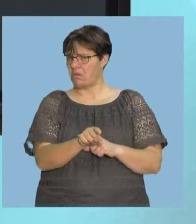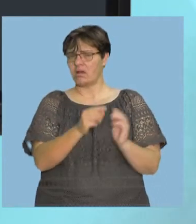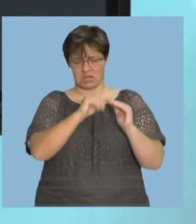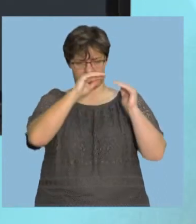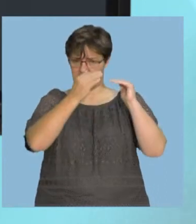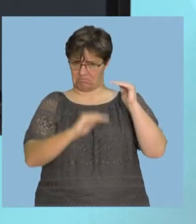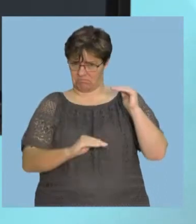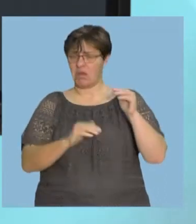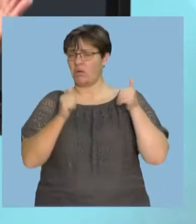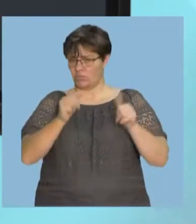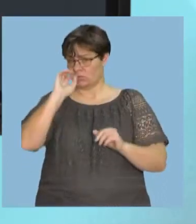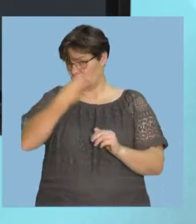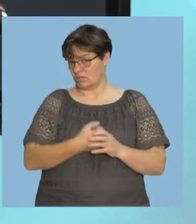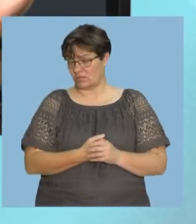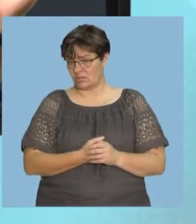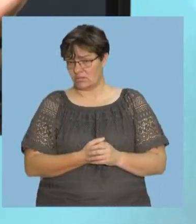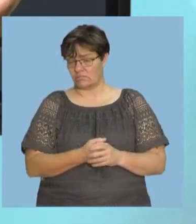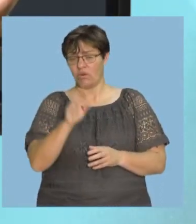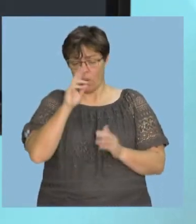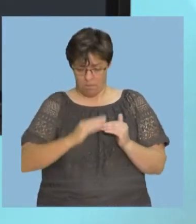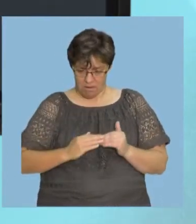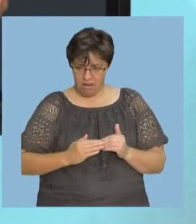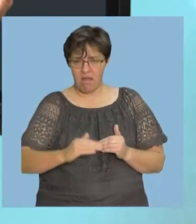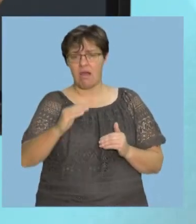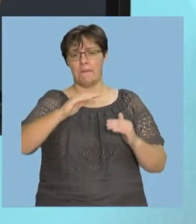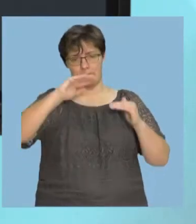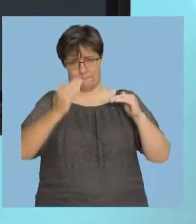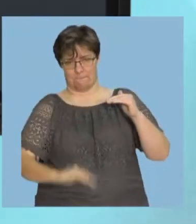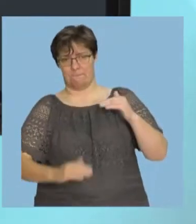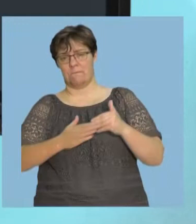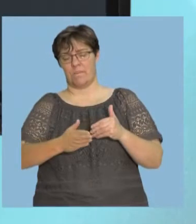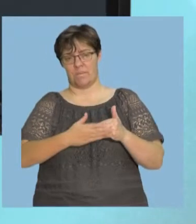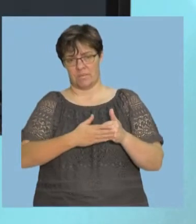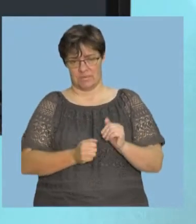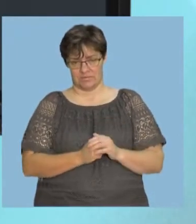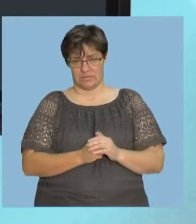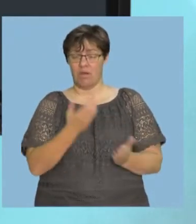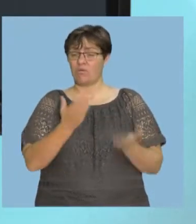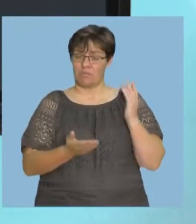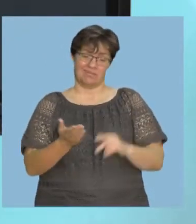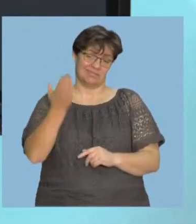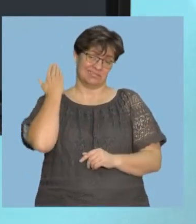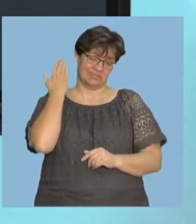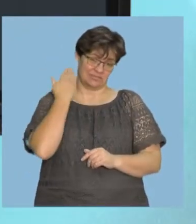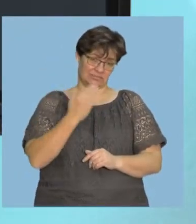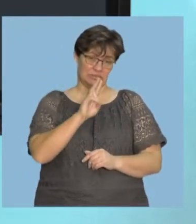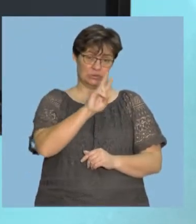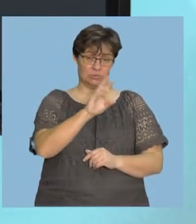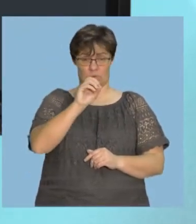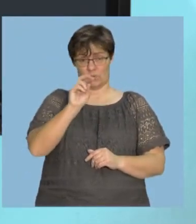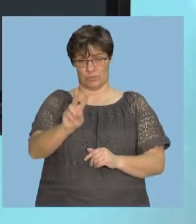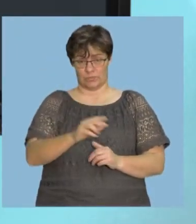decreased, which is a good news, and we hope now it's actually decreased more compared to the year